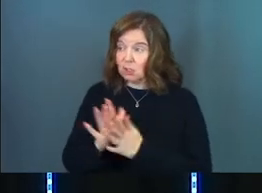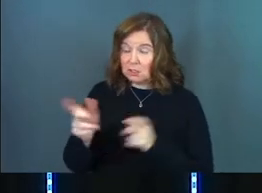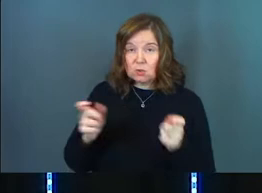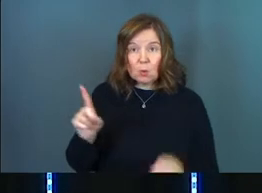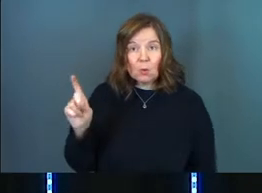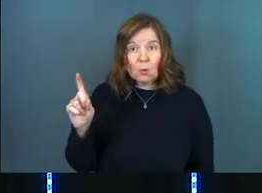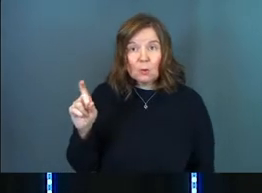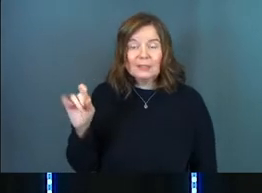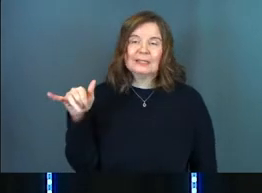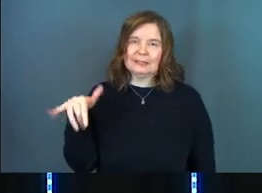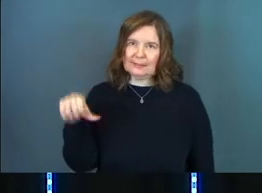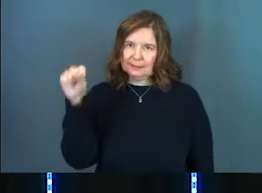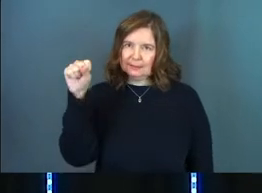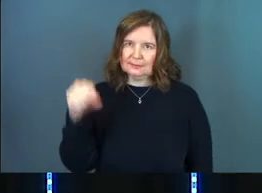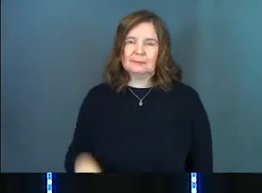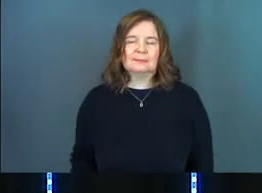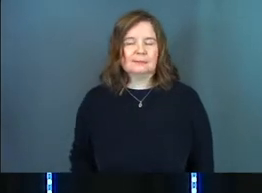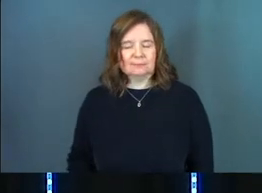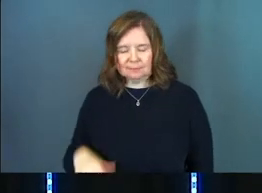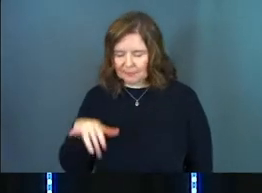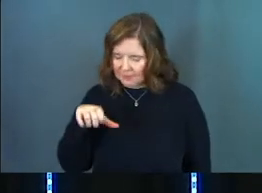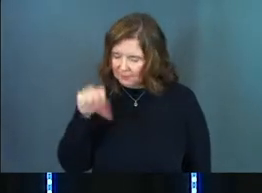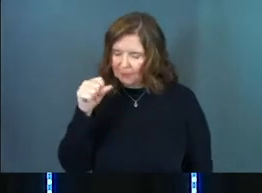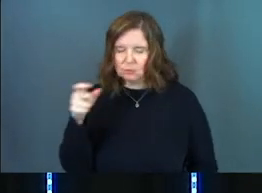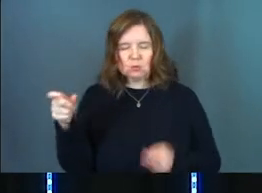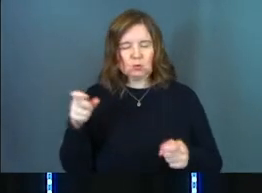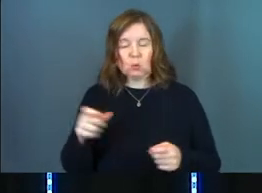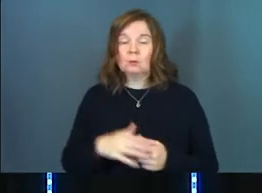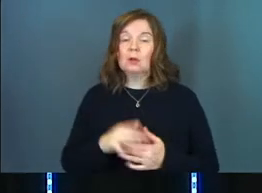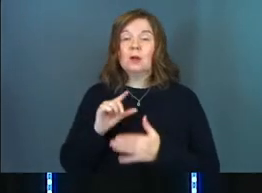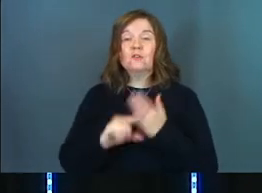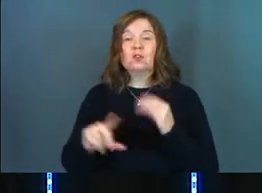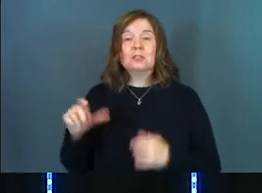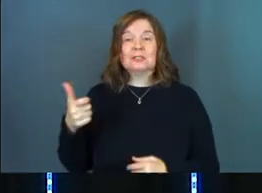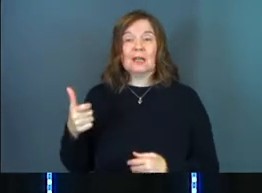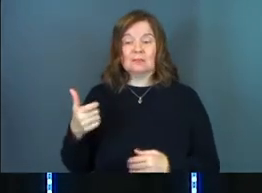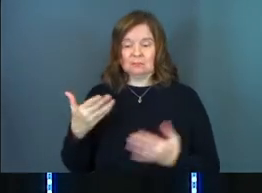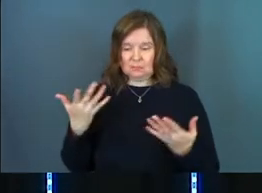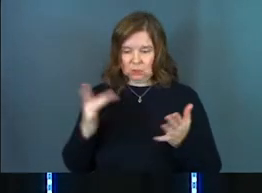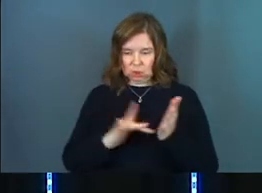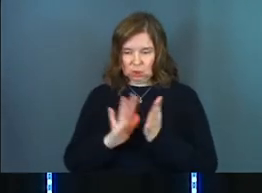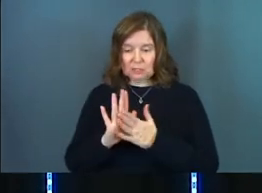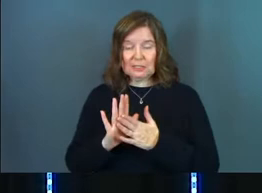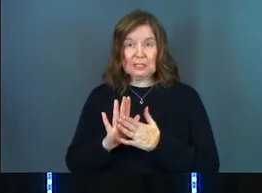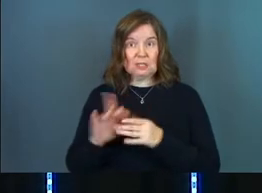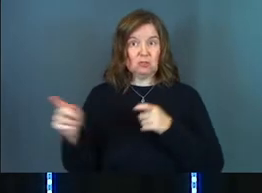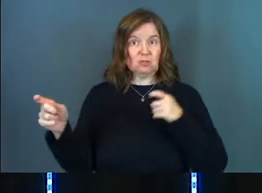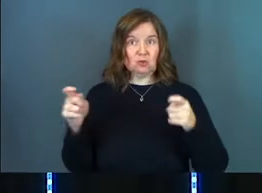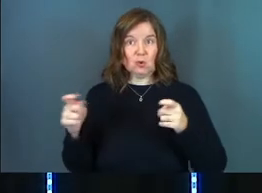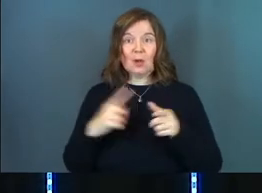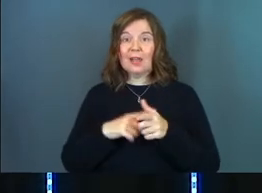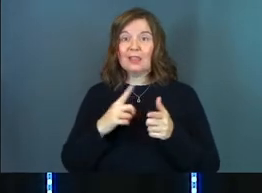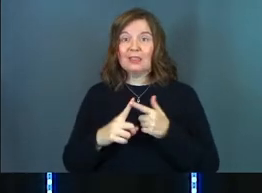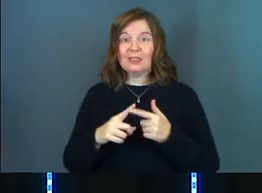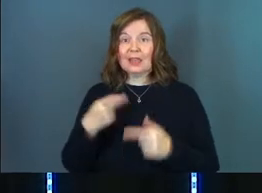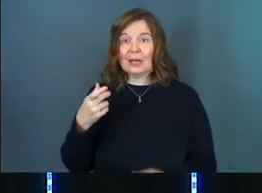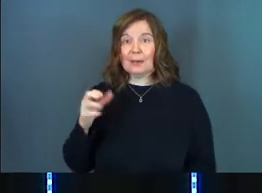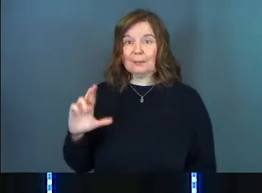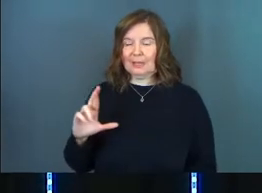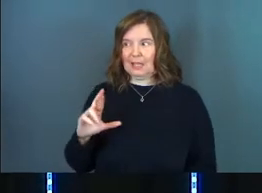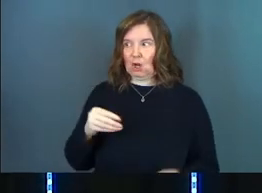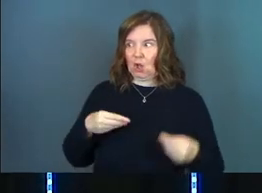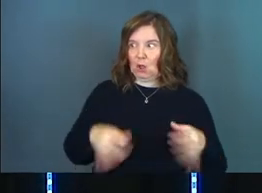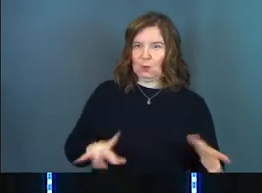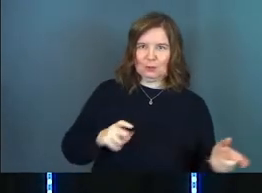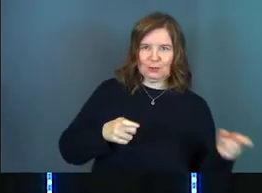control? Yes, he is. Absolutely in control. Verse 10, after Jesus is so in control, then Simon Peter